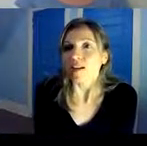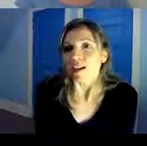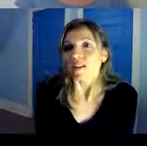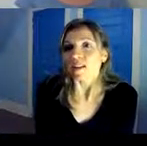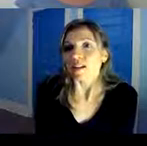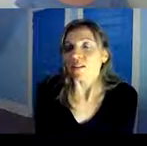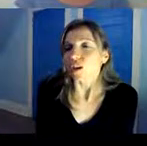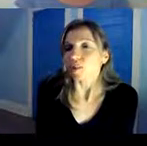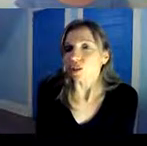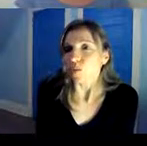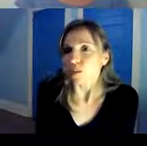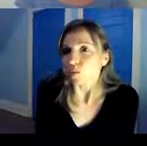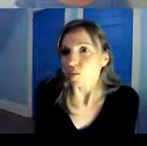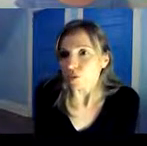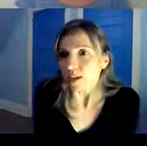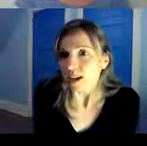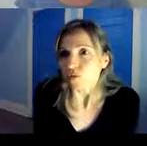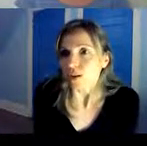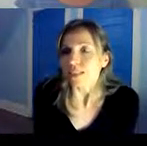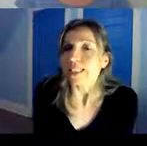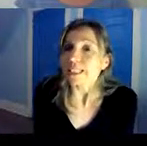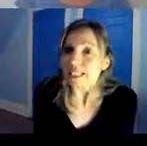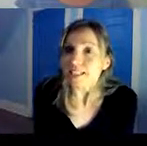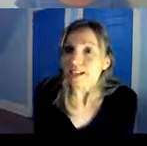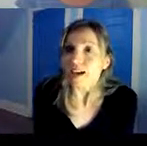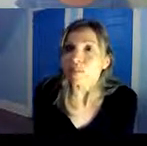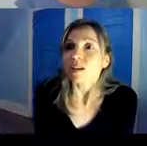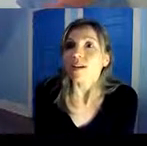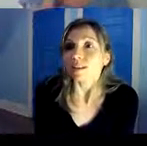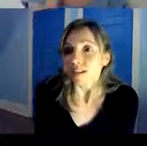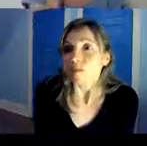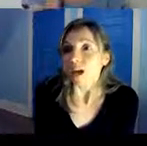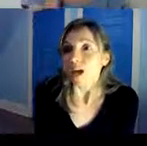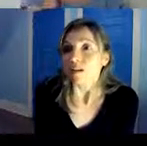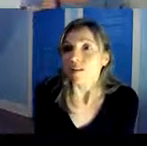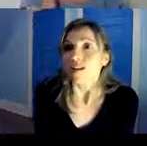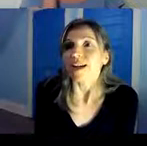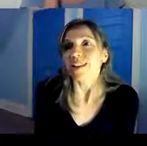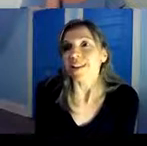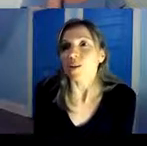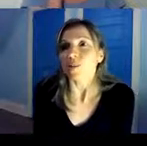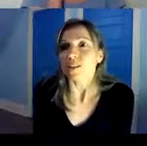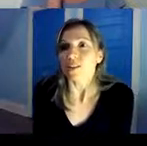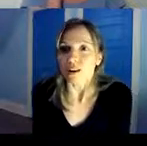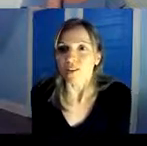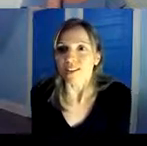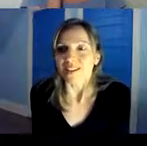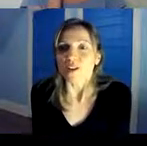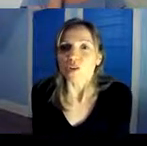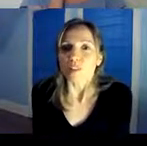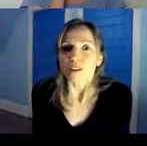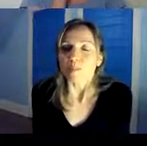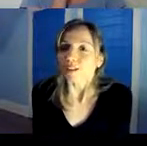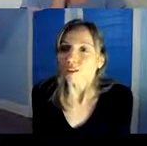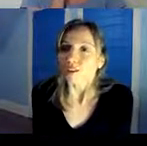a week later, the Japanese knotweed just burst through the asphalt. They did it a second time, and the same thing happened. And then they went and put down concrete.